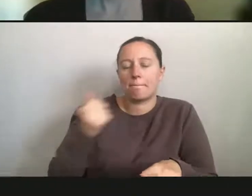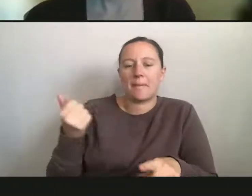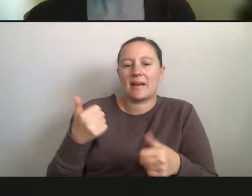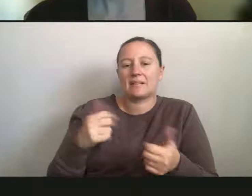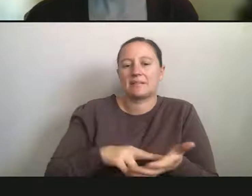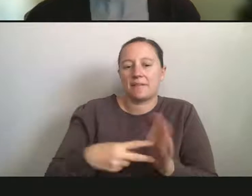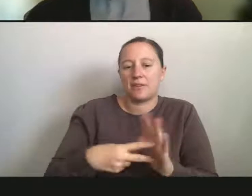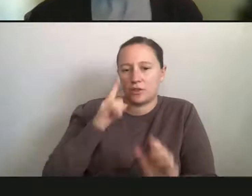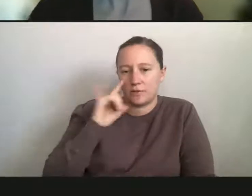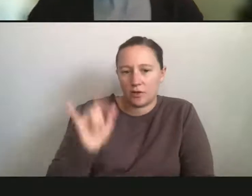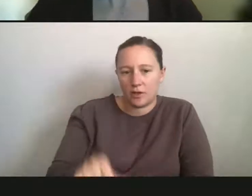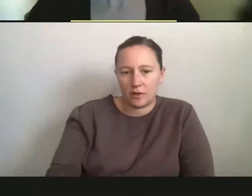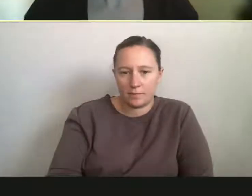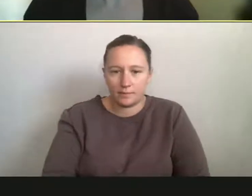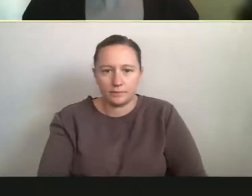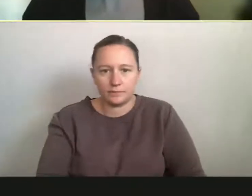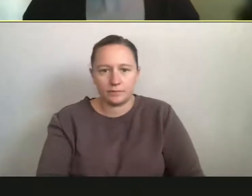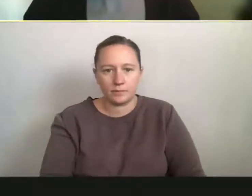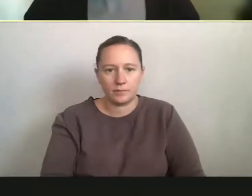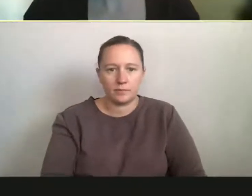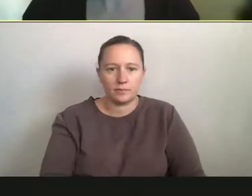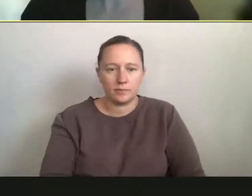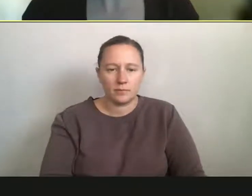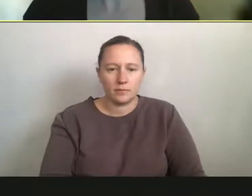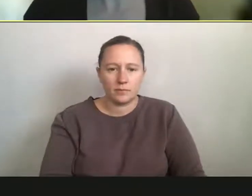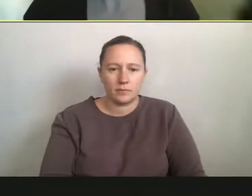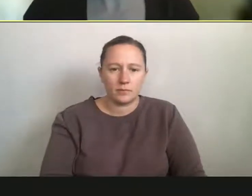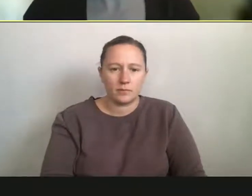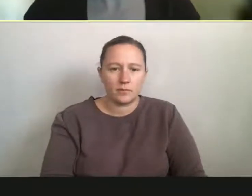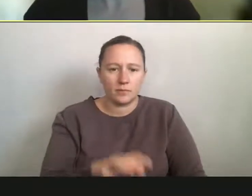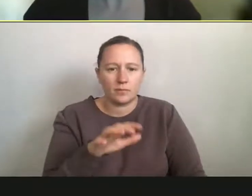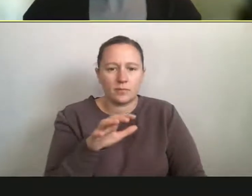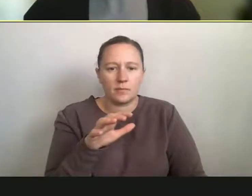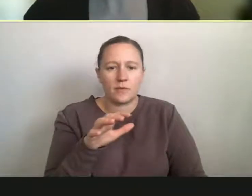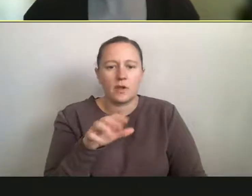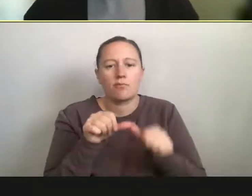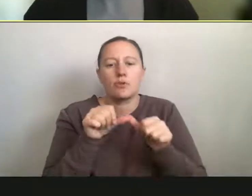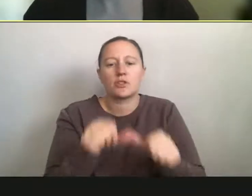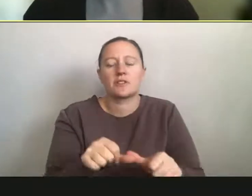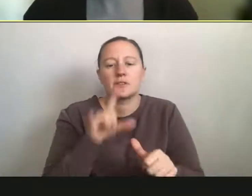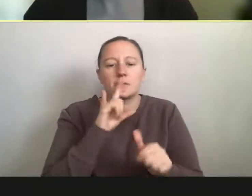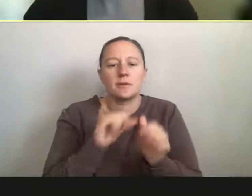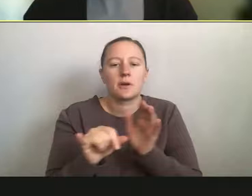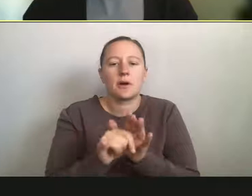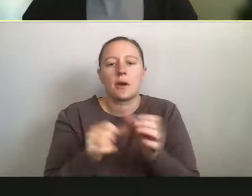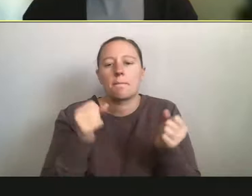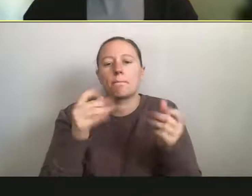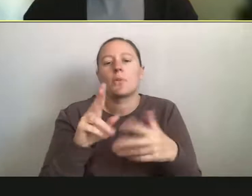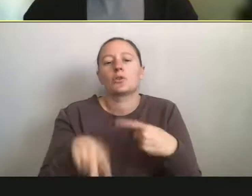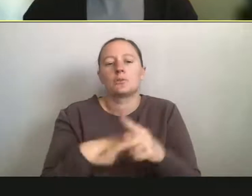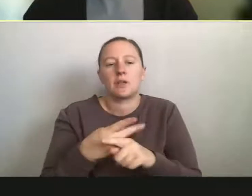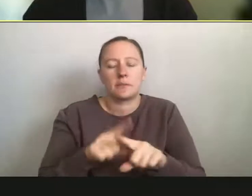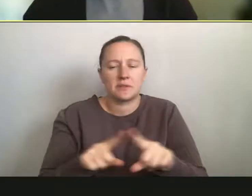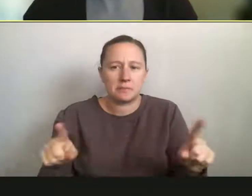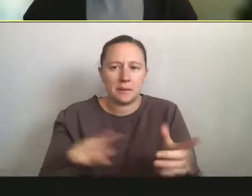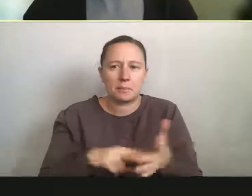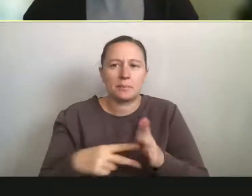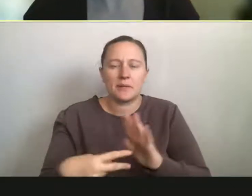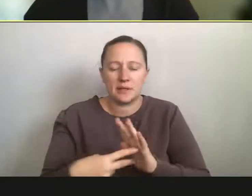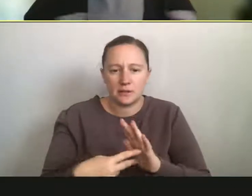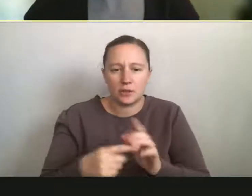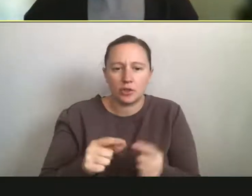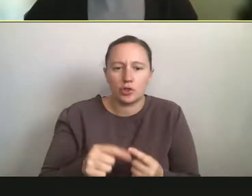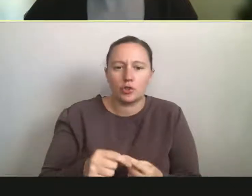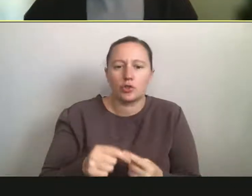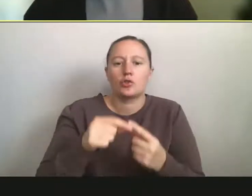here. Sure. So persistent identifiers, there are multiple types of them, but essentially this means it's a